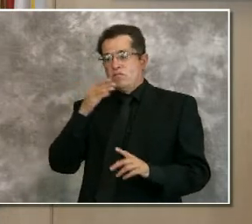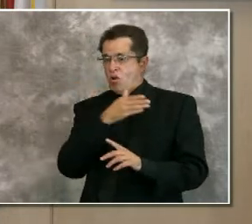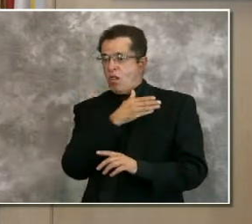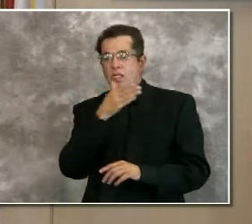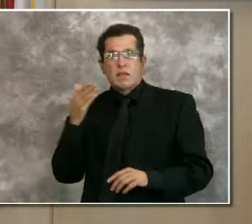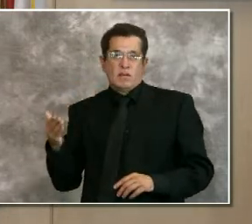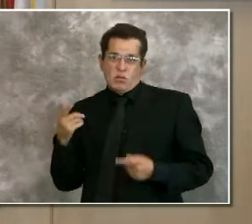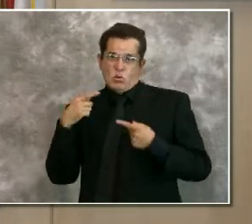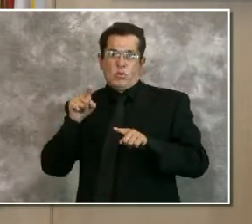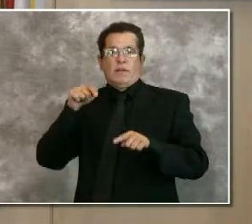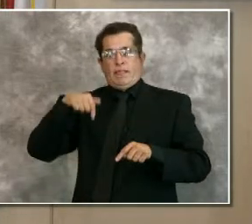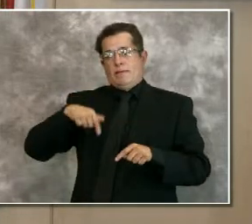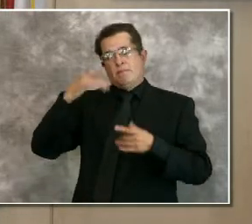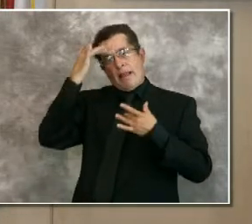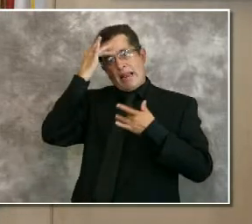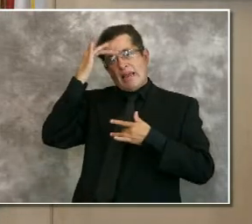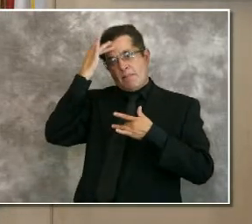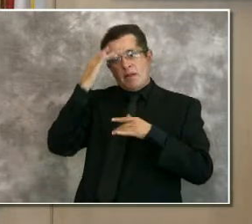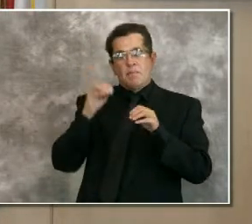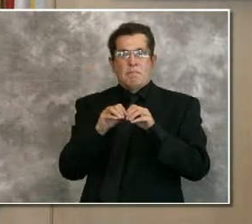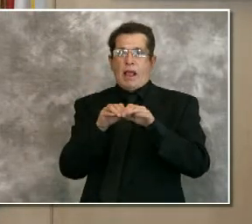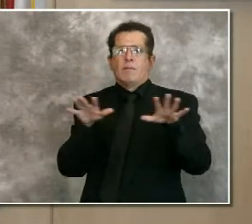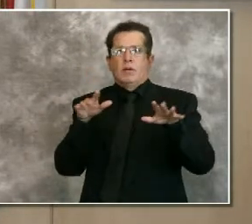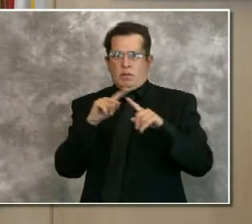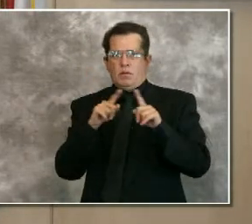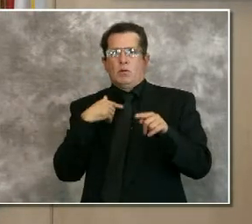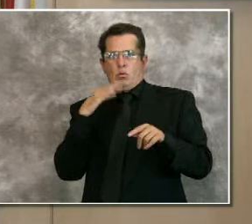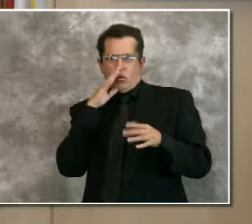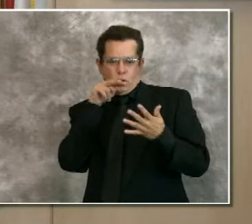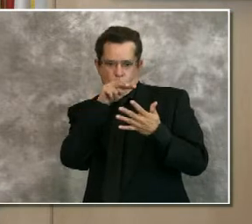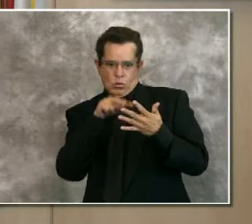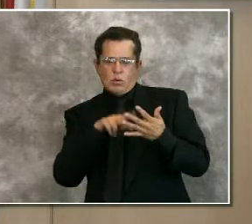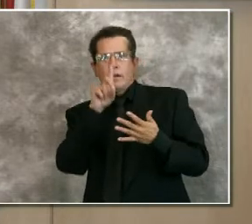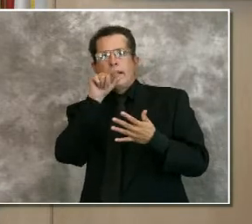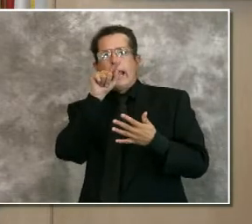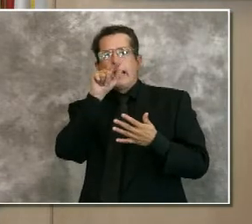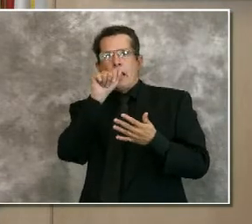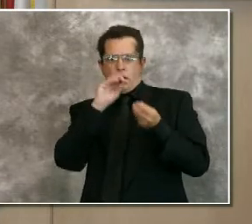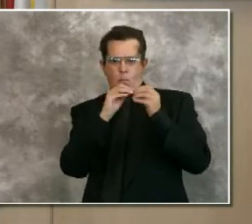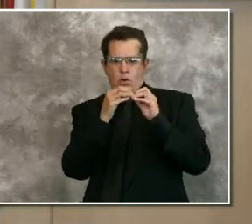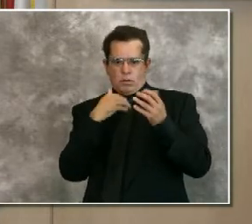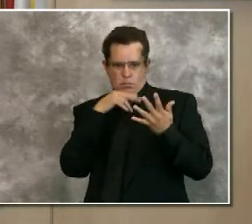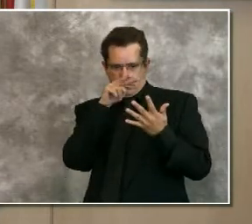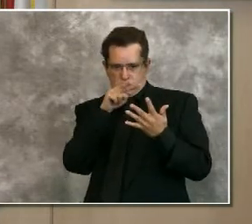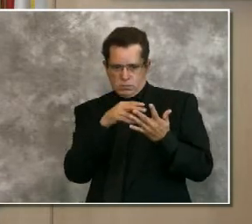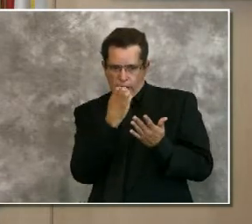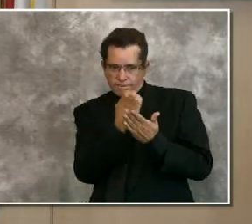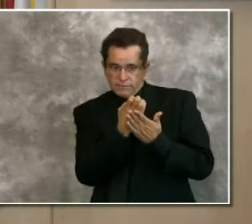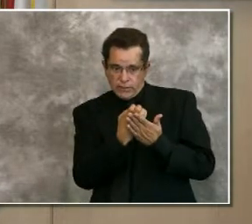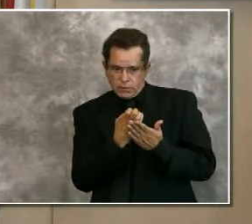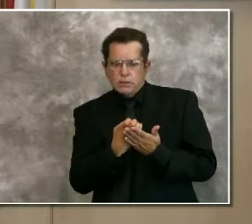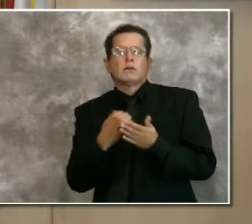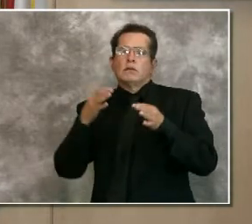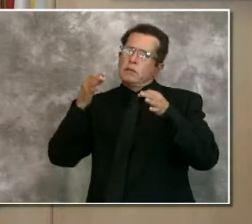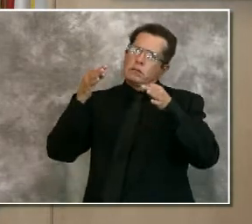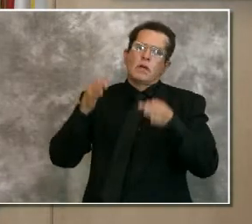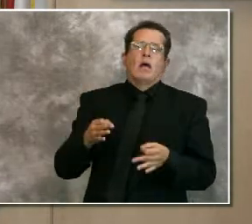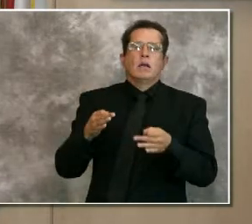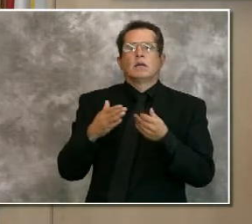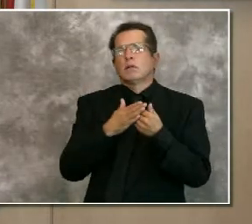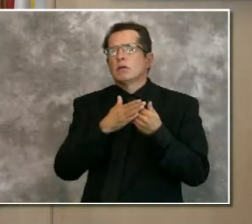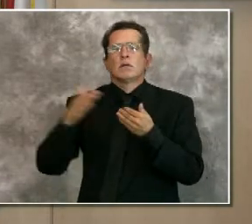this pandemic. But we will use the data to make a decision about what the next steps are for the month of